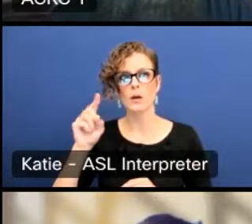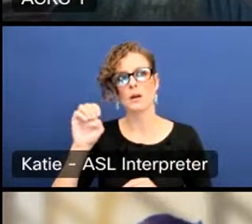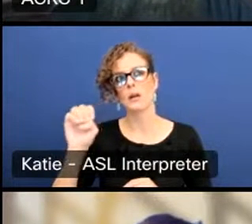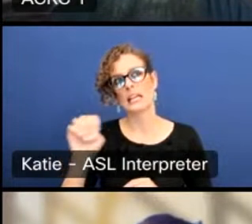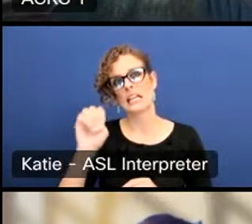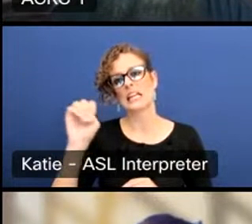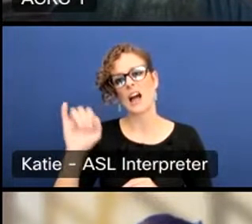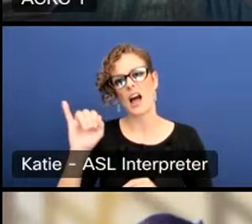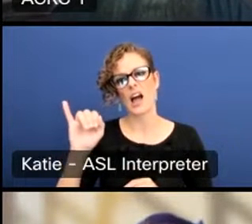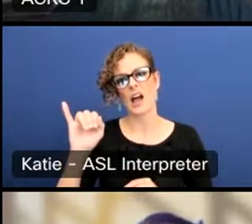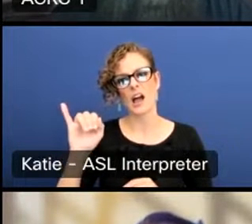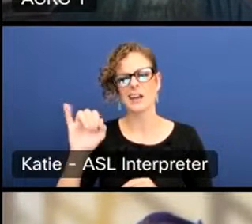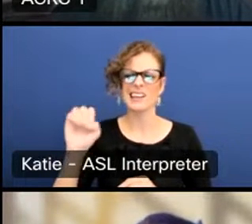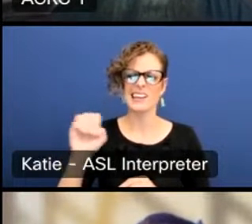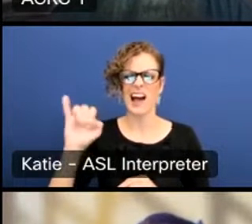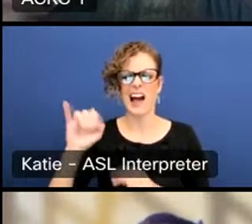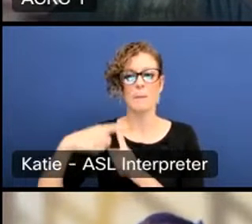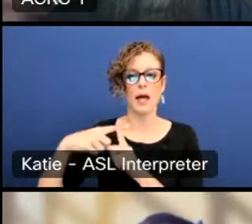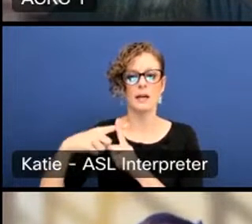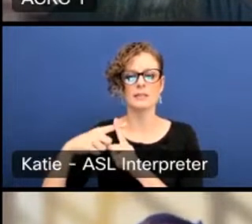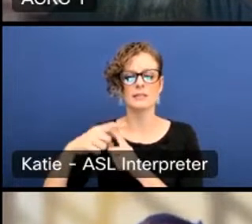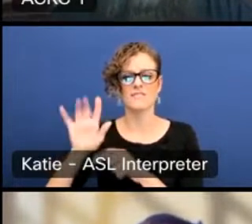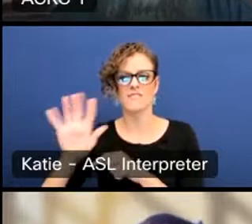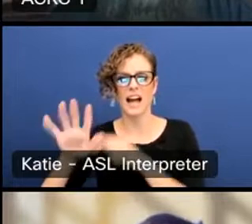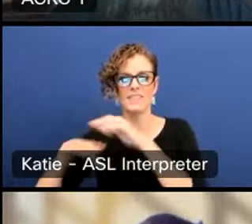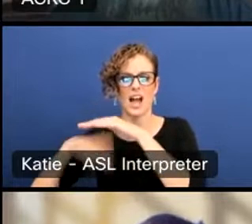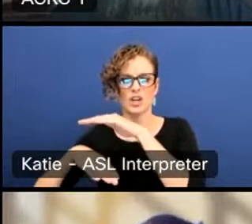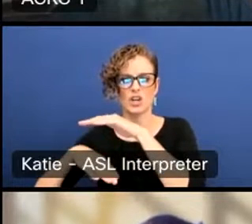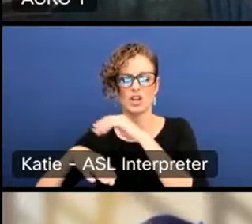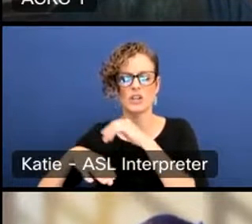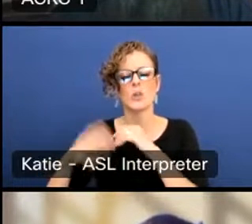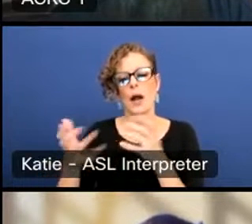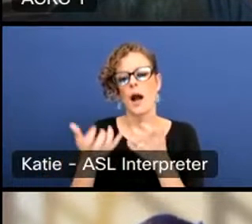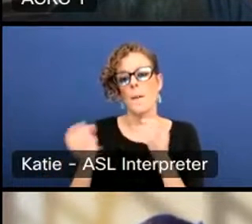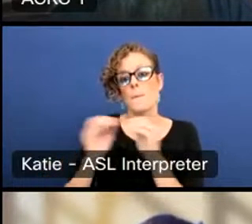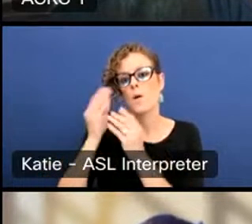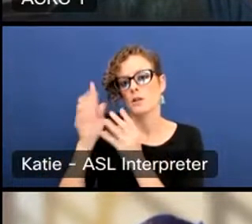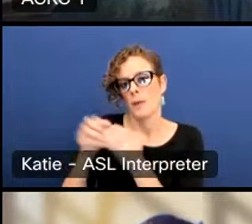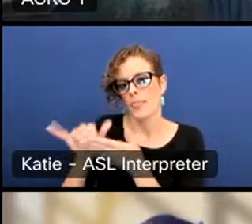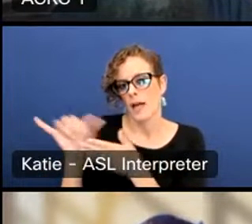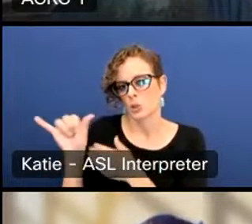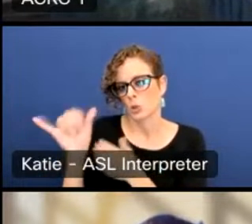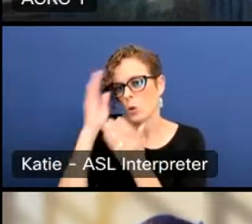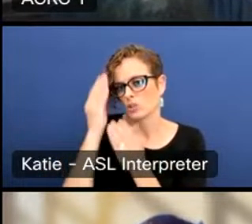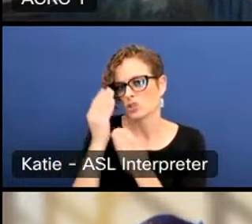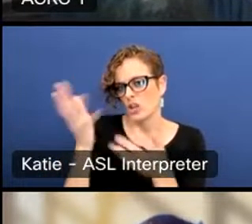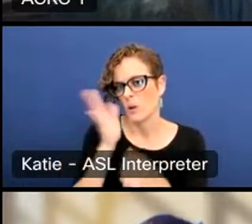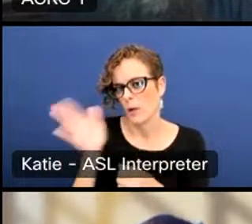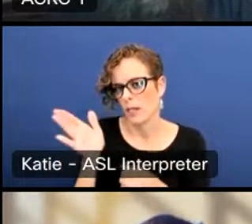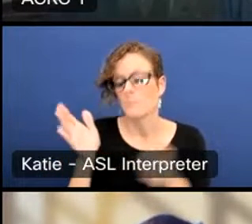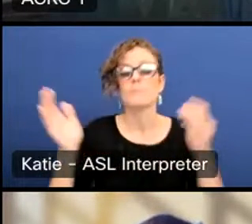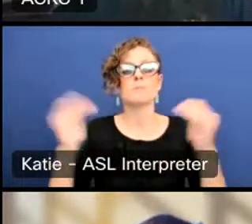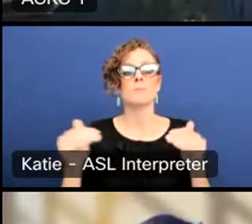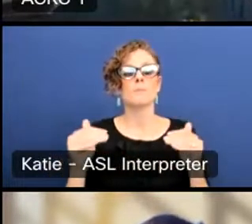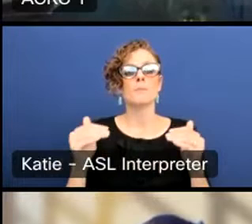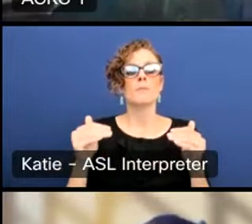under 5 and under. So I got a little bit more information about that as well. So let's see. Let